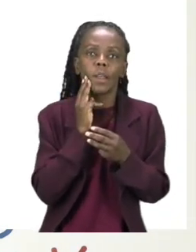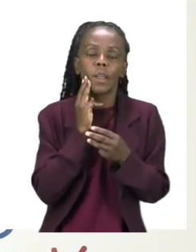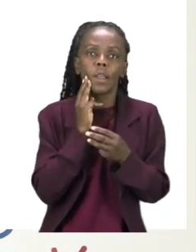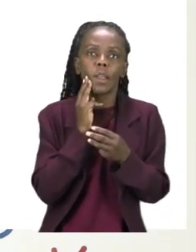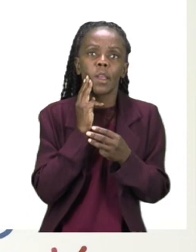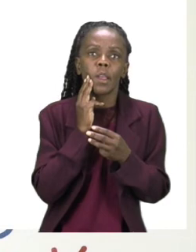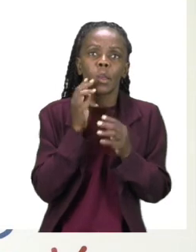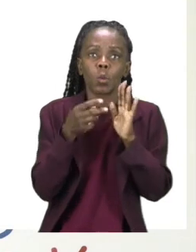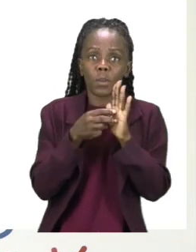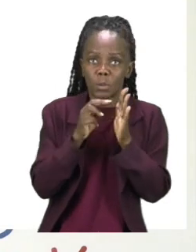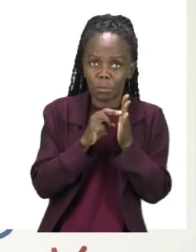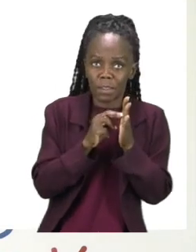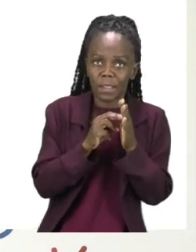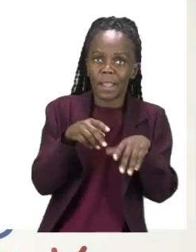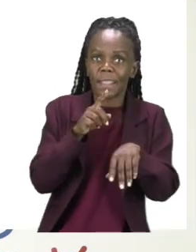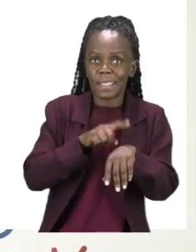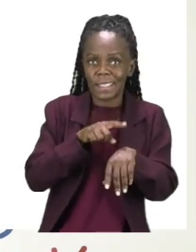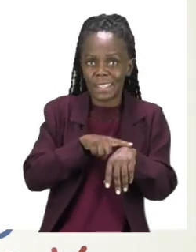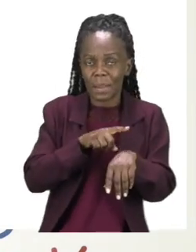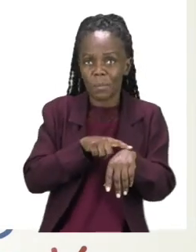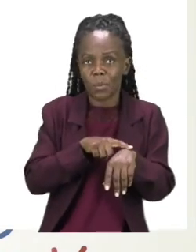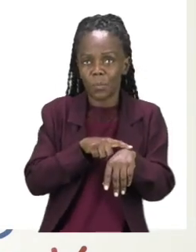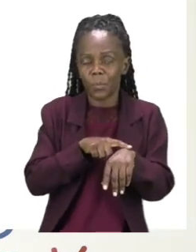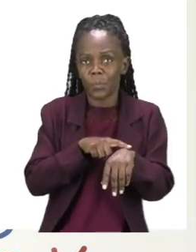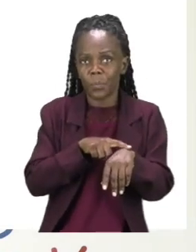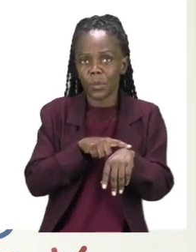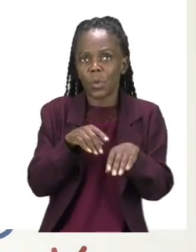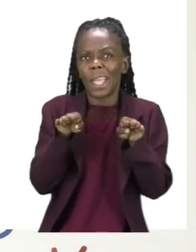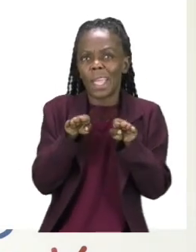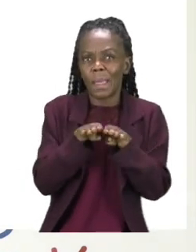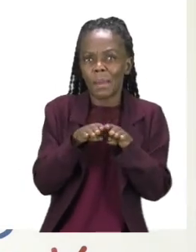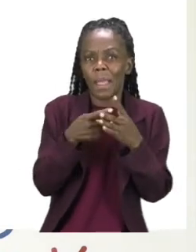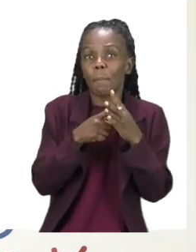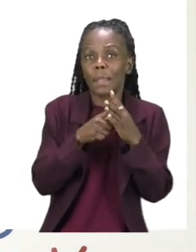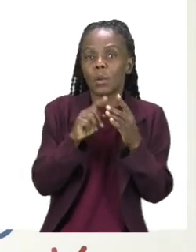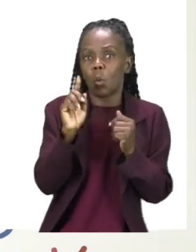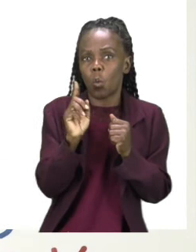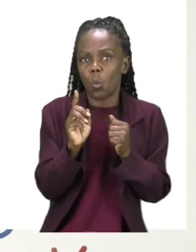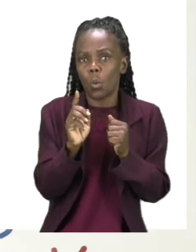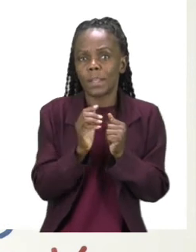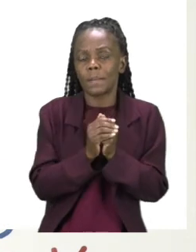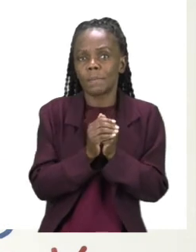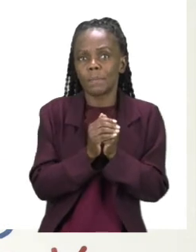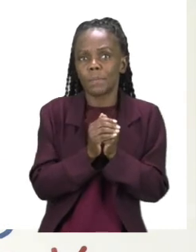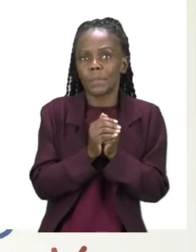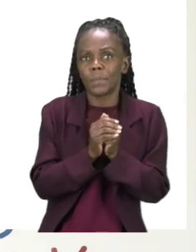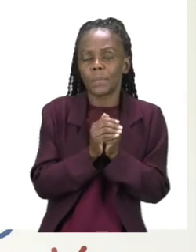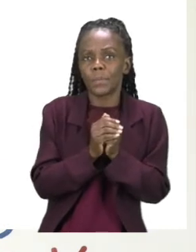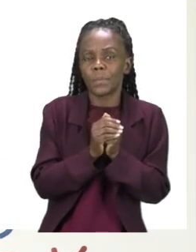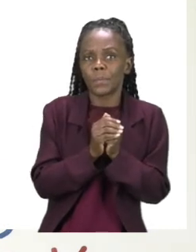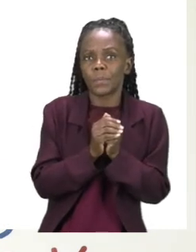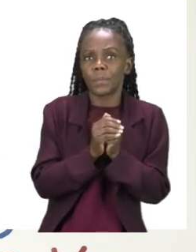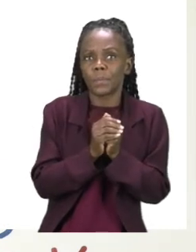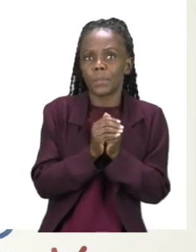time that it happened. When did it happen? So the three question words we